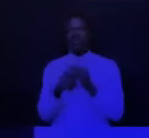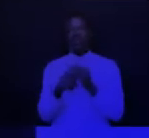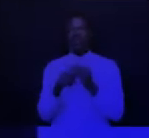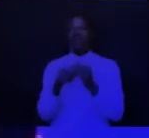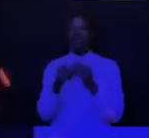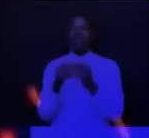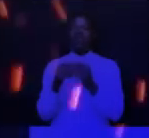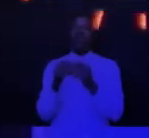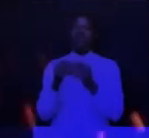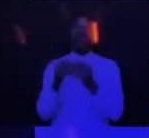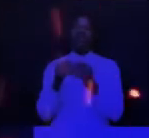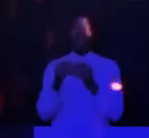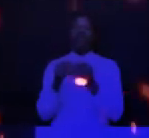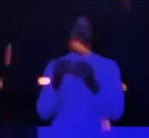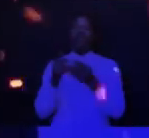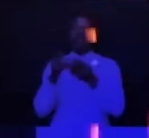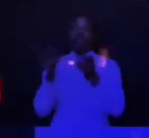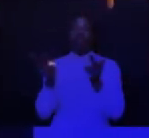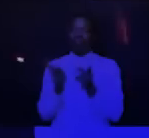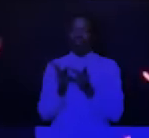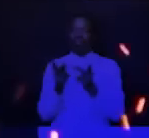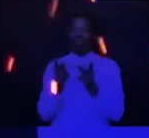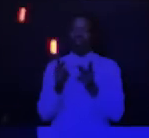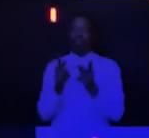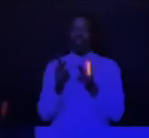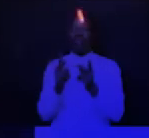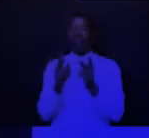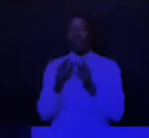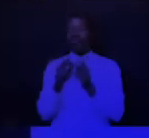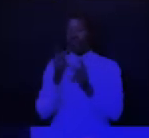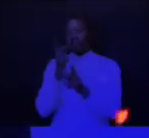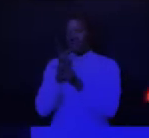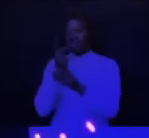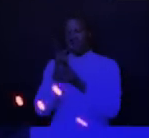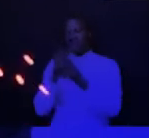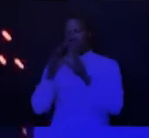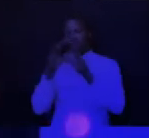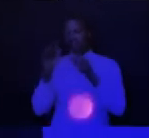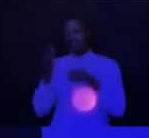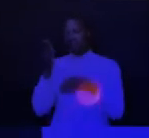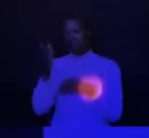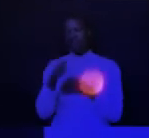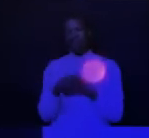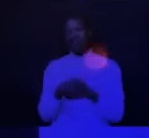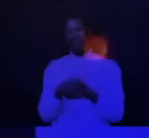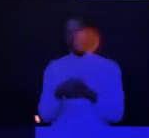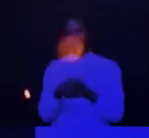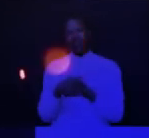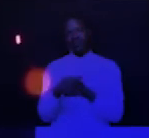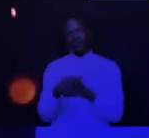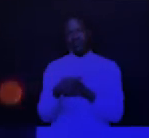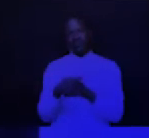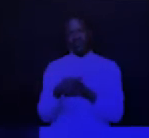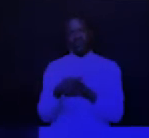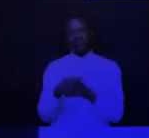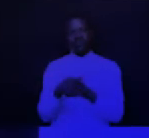he's organizing food for the house, the storehouse. And